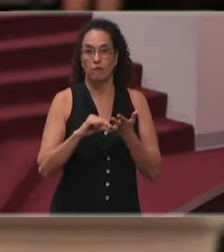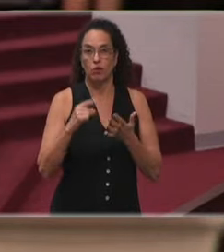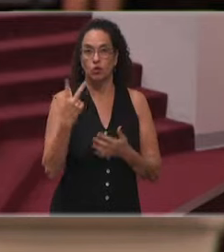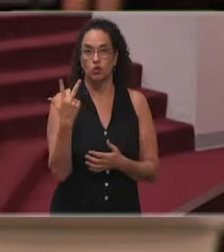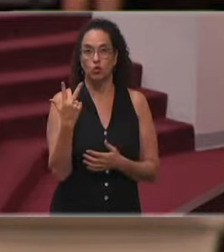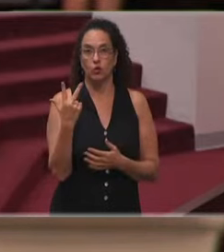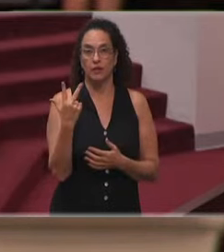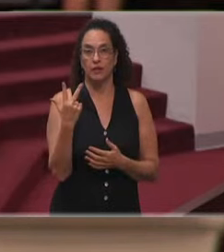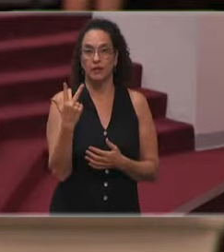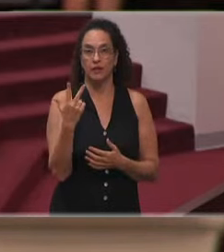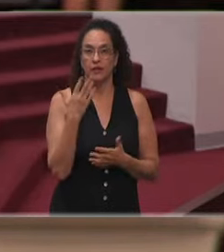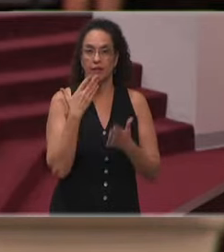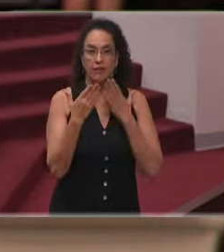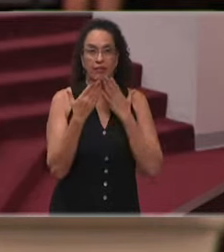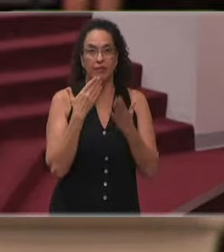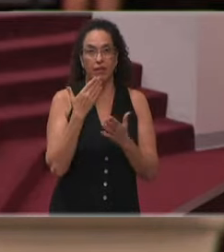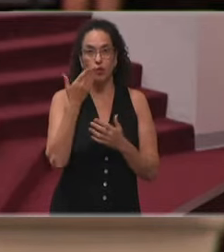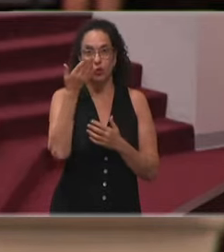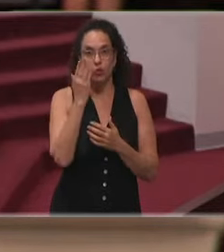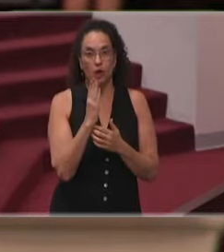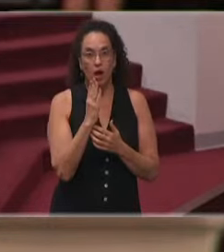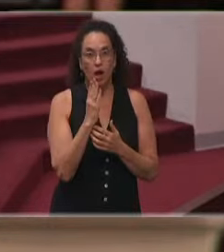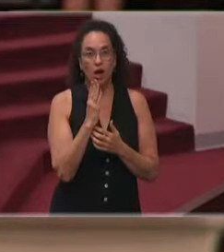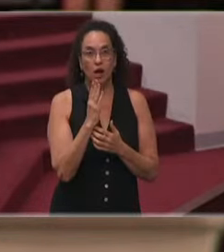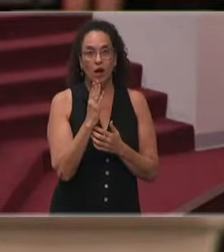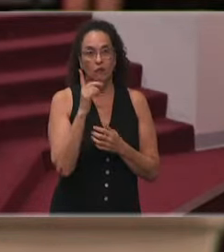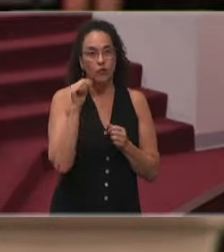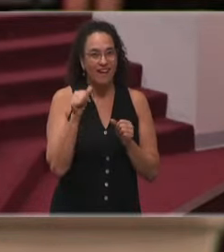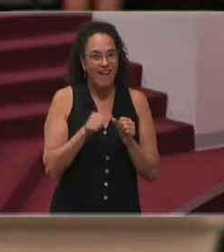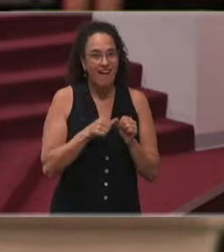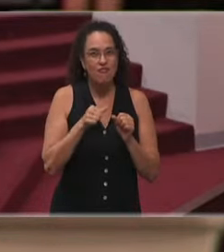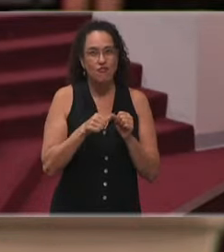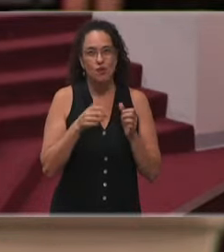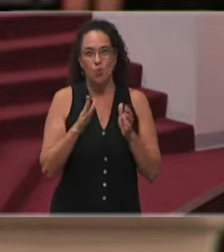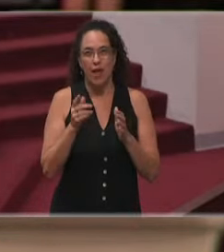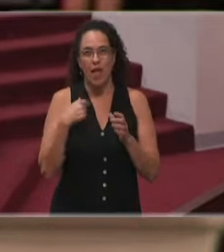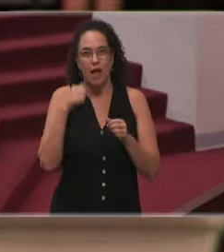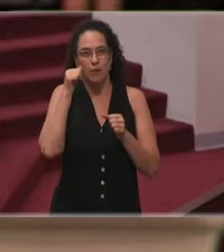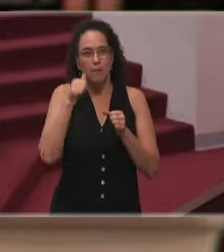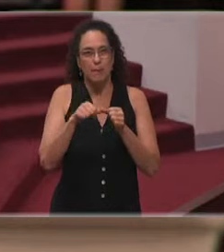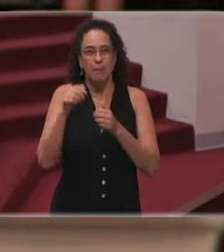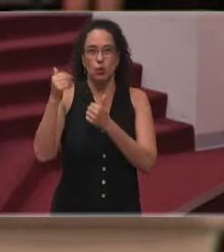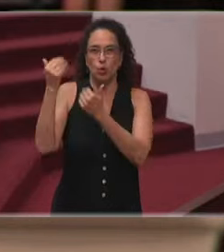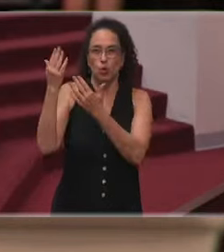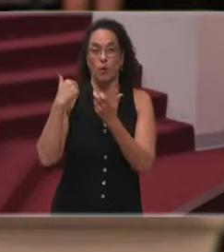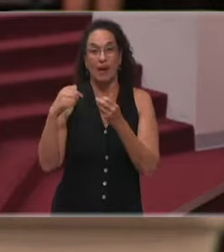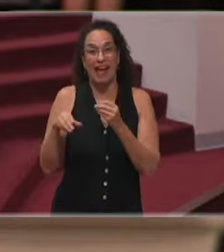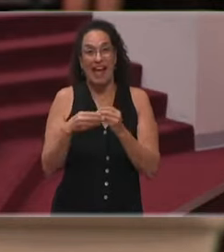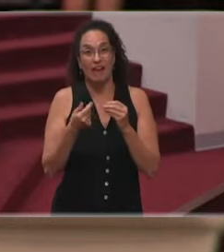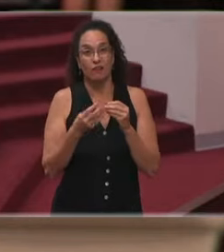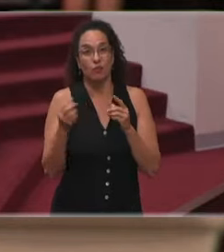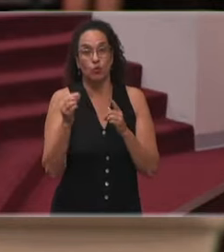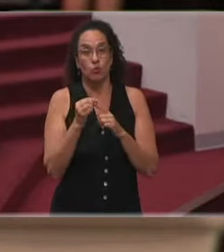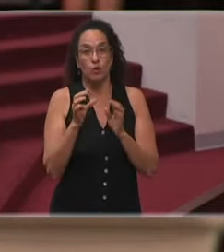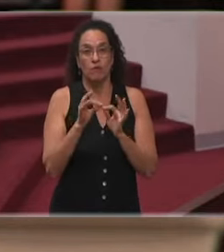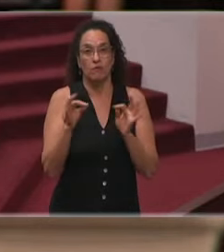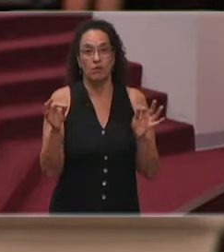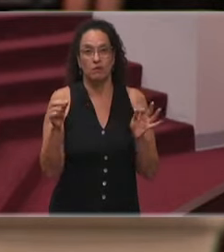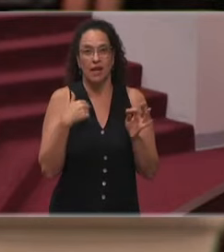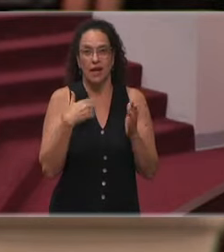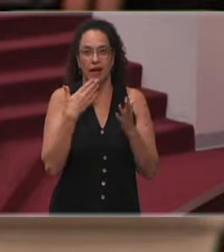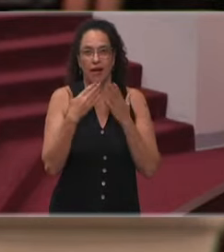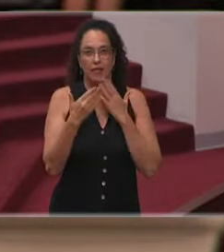chapter 1, verse 3. I thank God upon every remembrance of you. And I want to add a couple other verses. I thank my